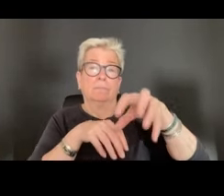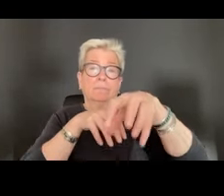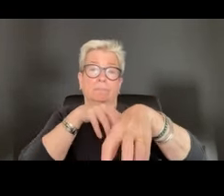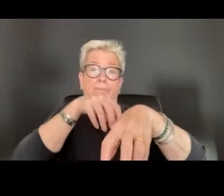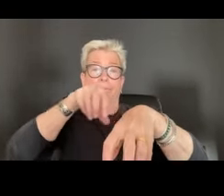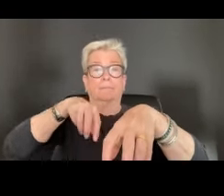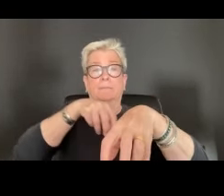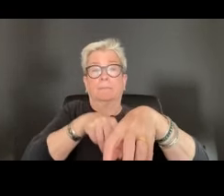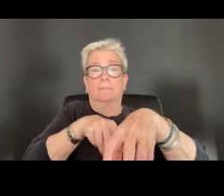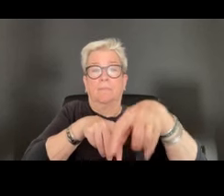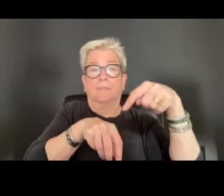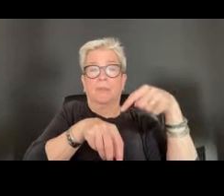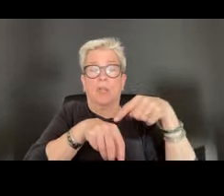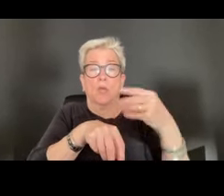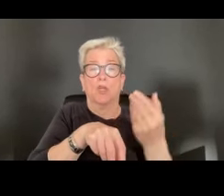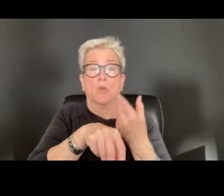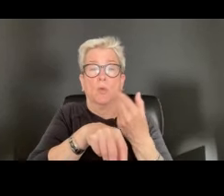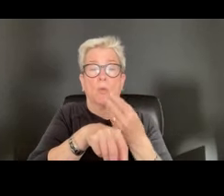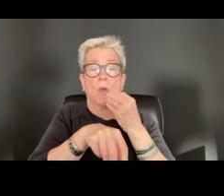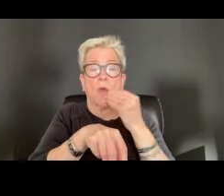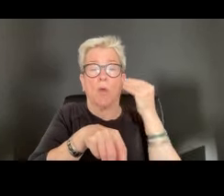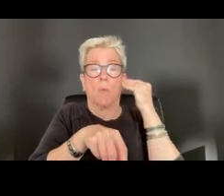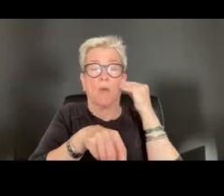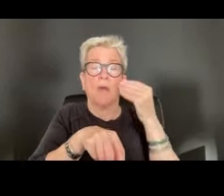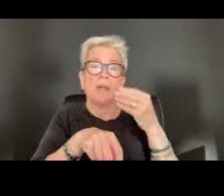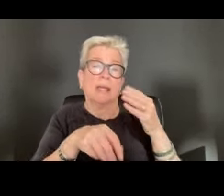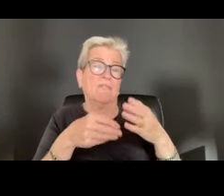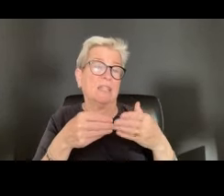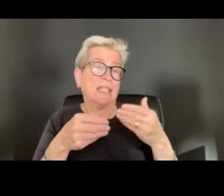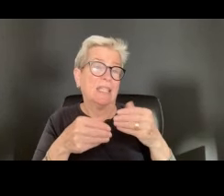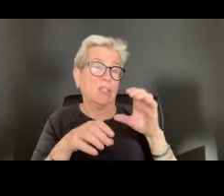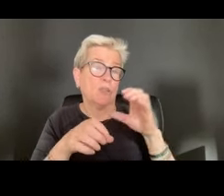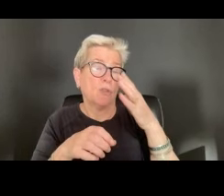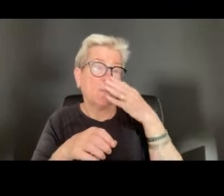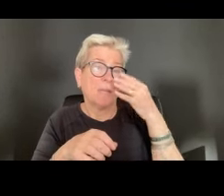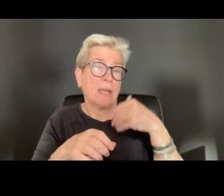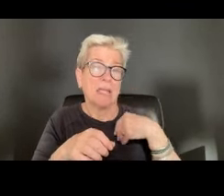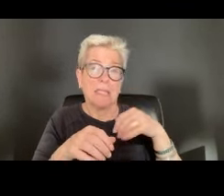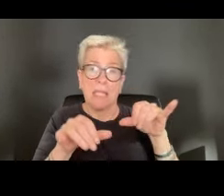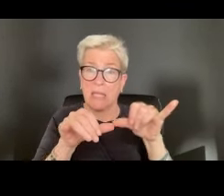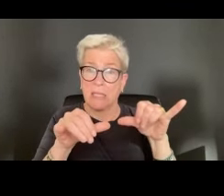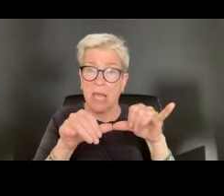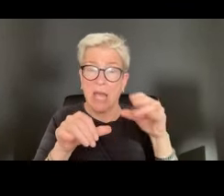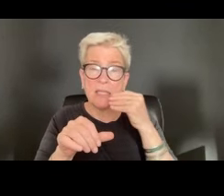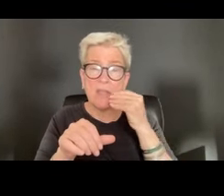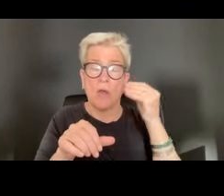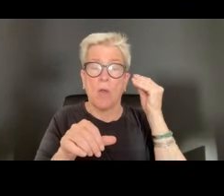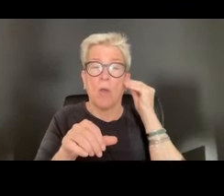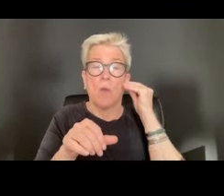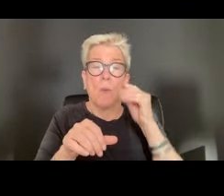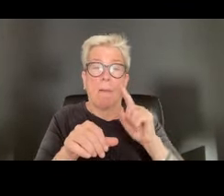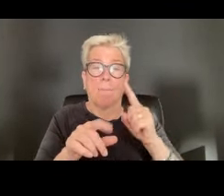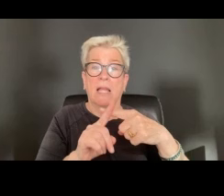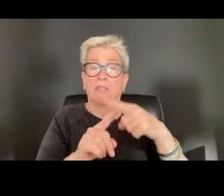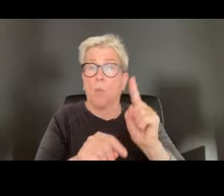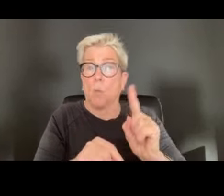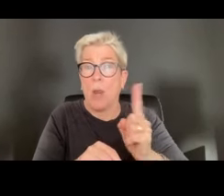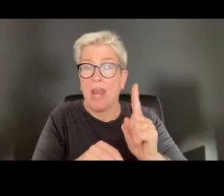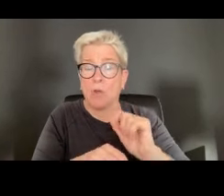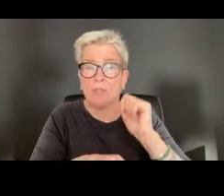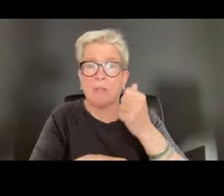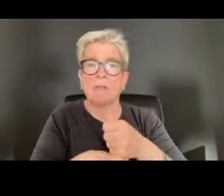is easier to do because of the location and size of the home, that will probably be very